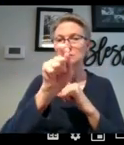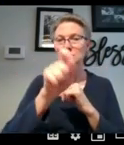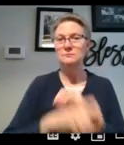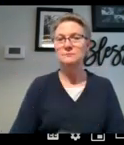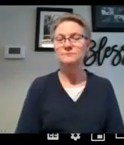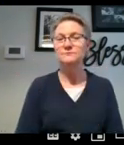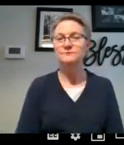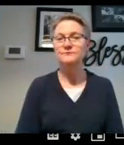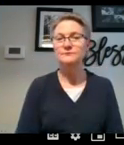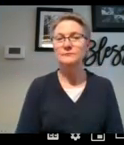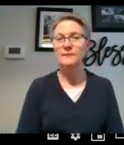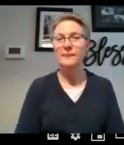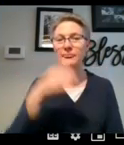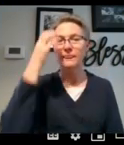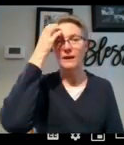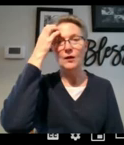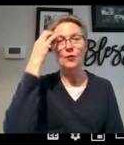work.